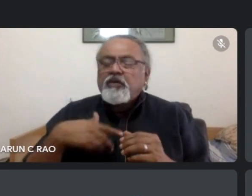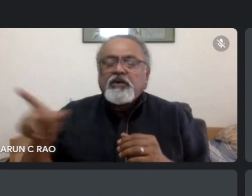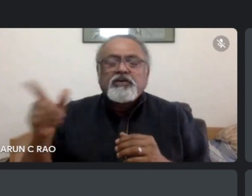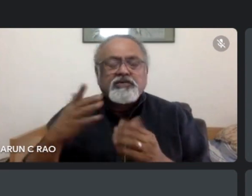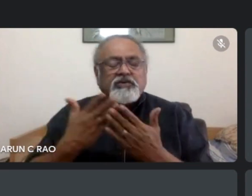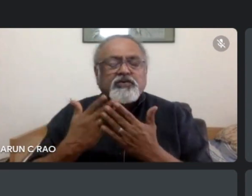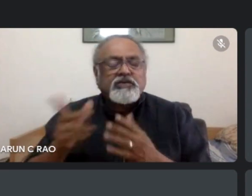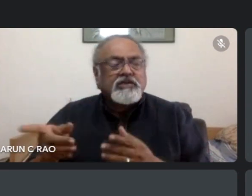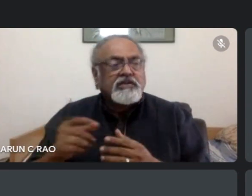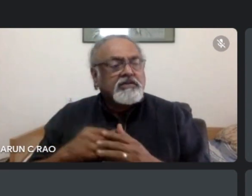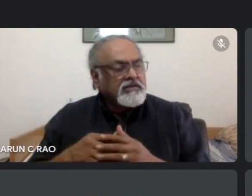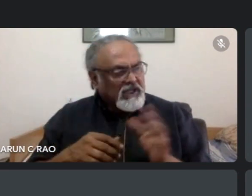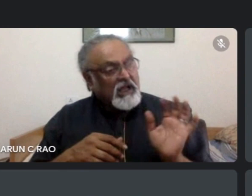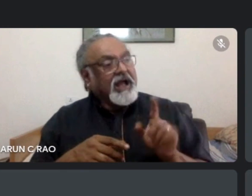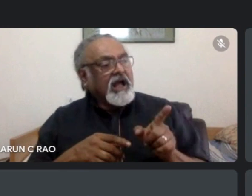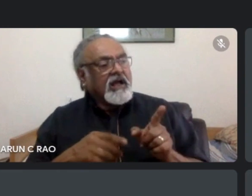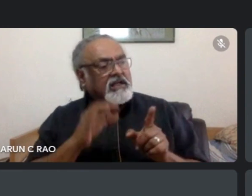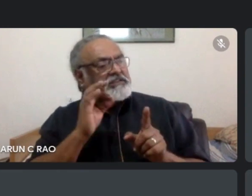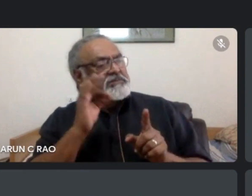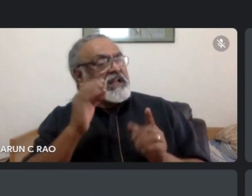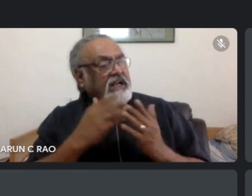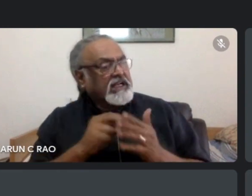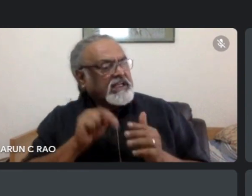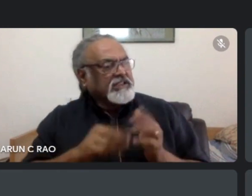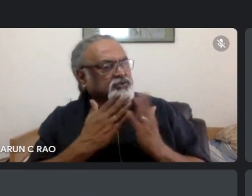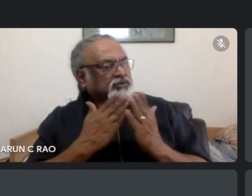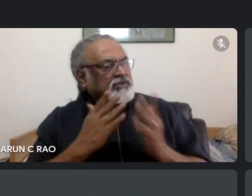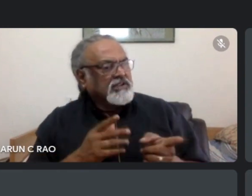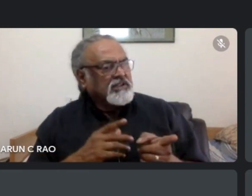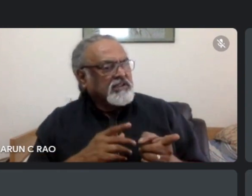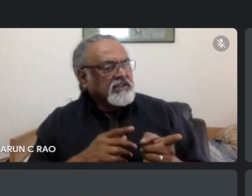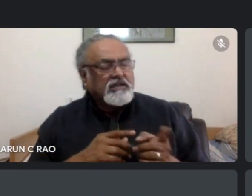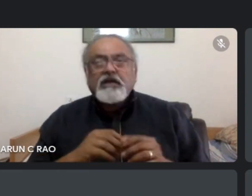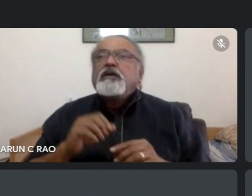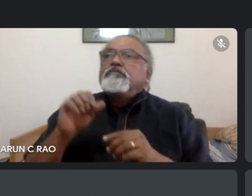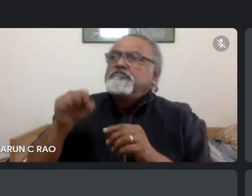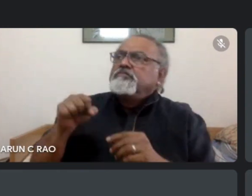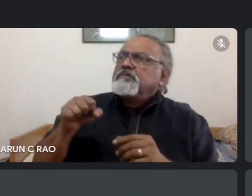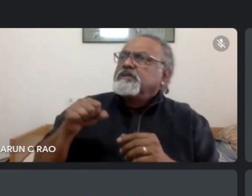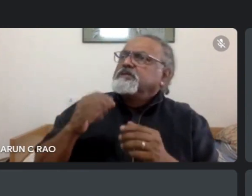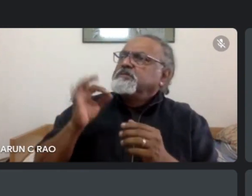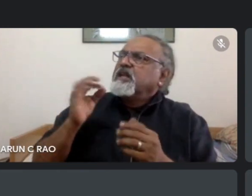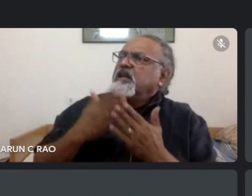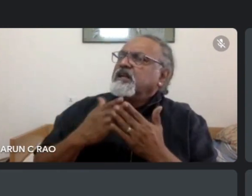but there's nothing like strange about it. You're not entering into